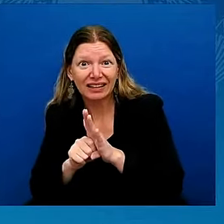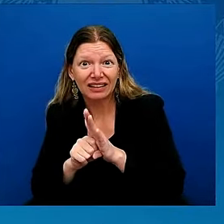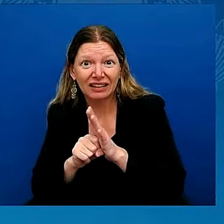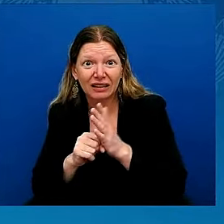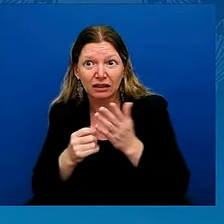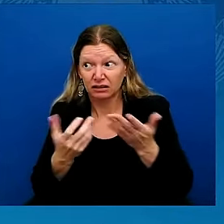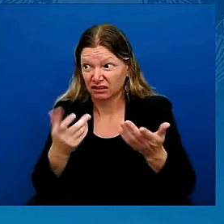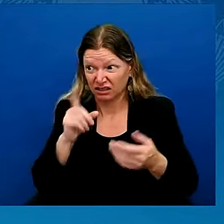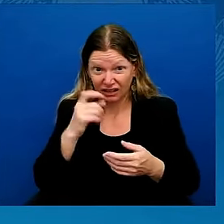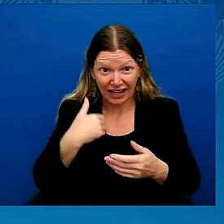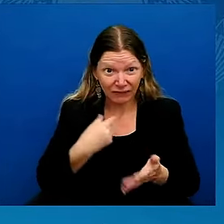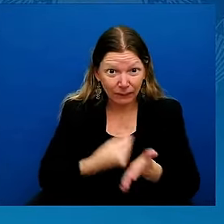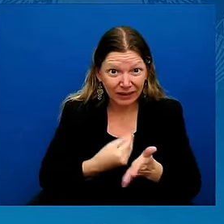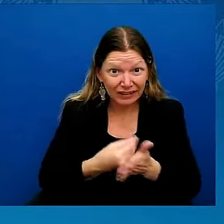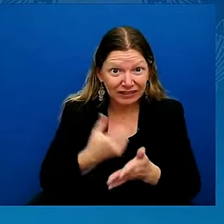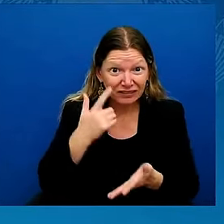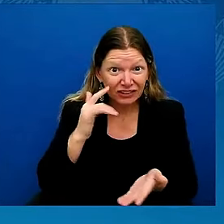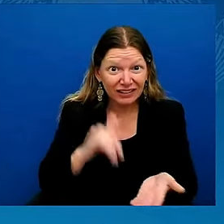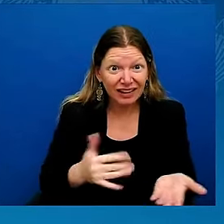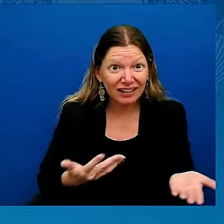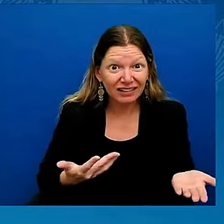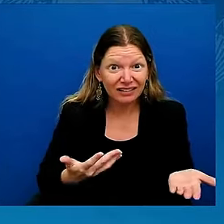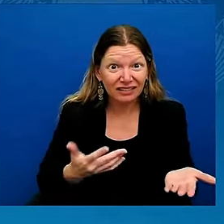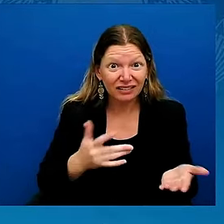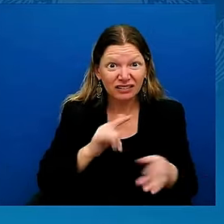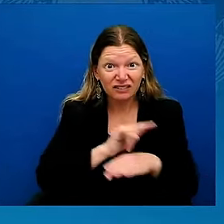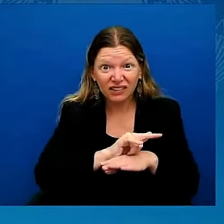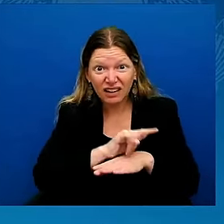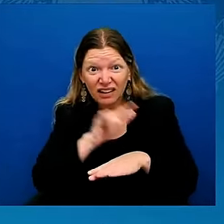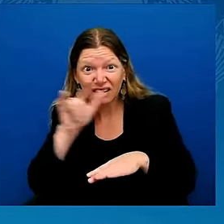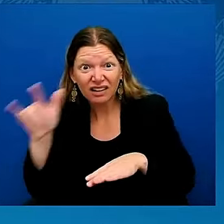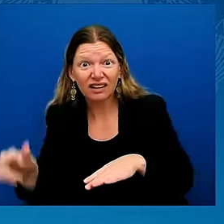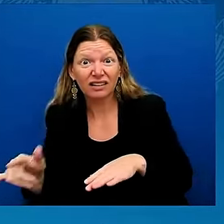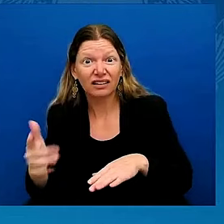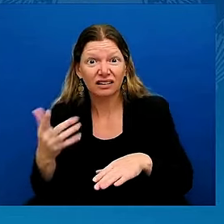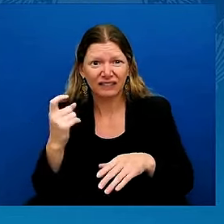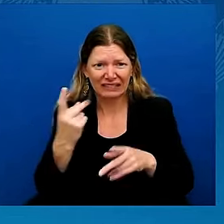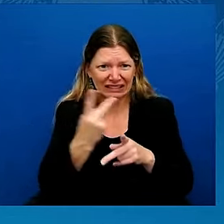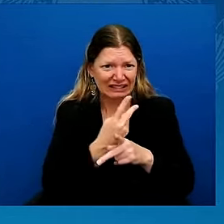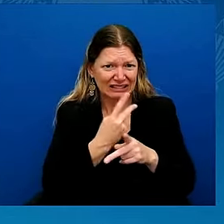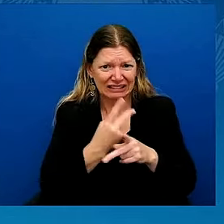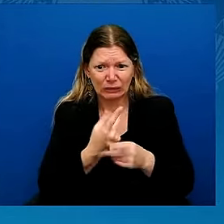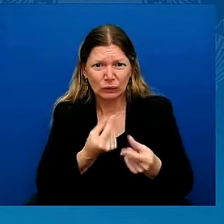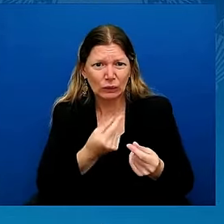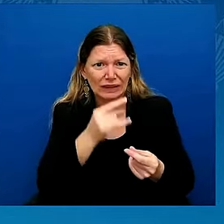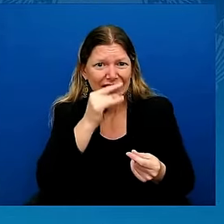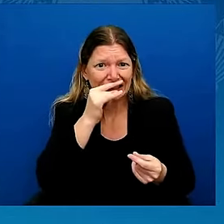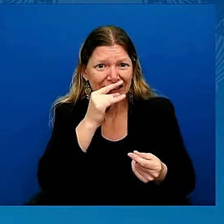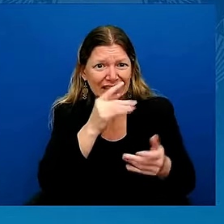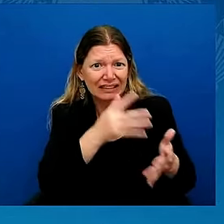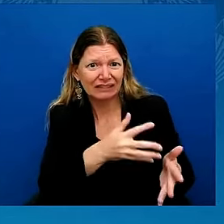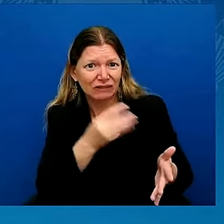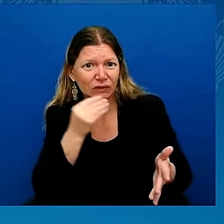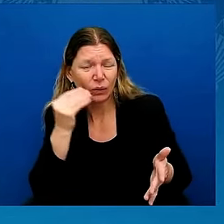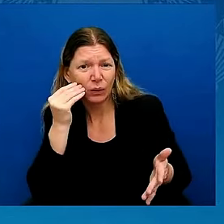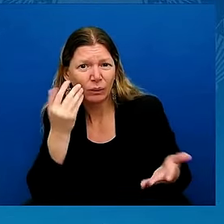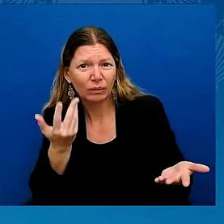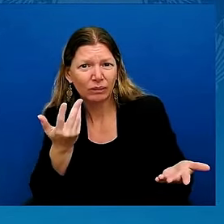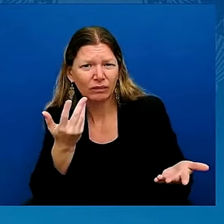ticket. She's got to figure out what to do with her kids. God help her if she has affordable